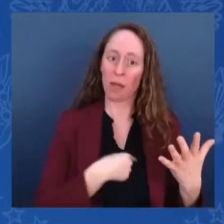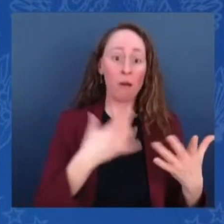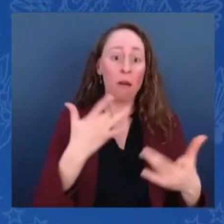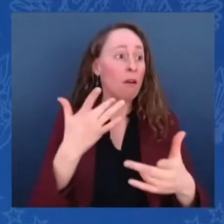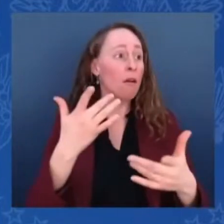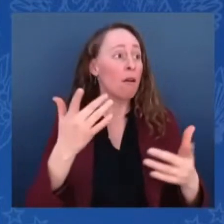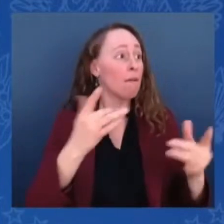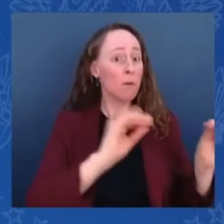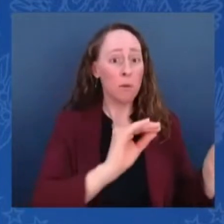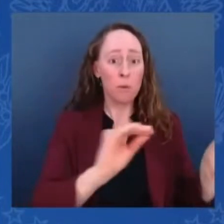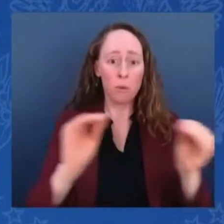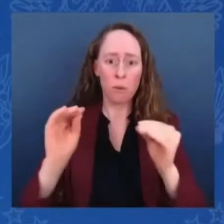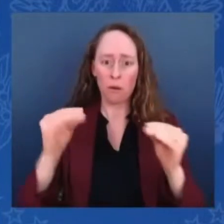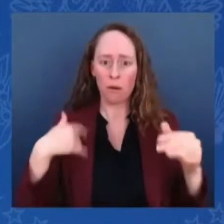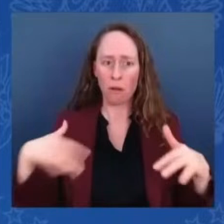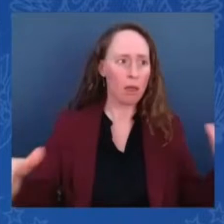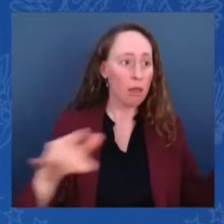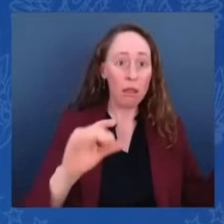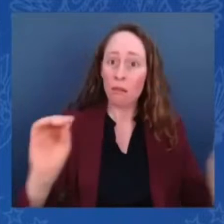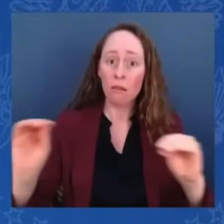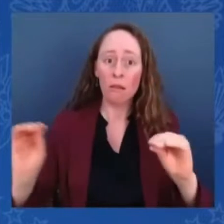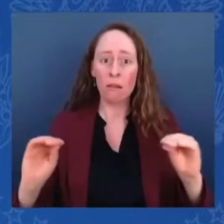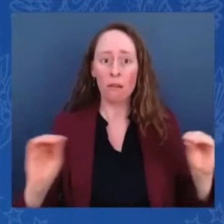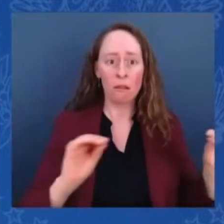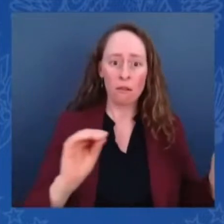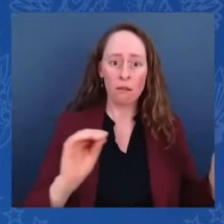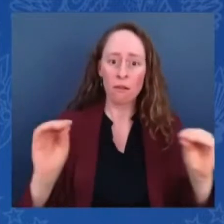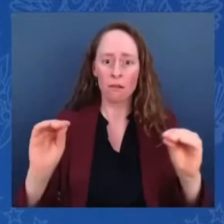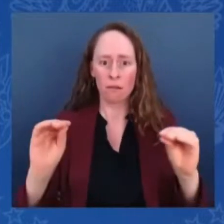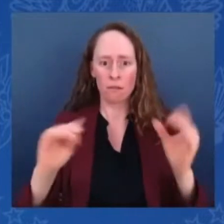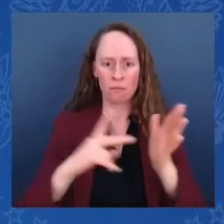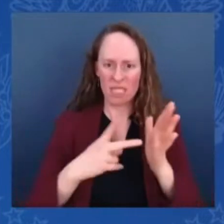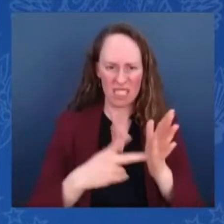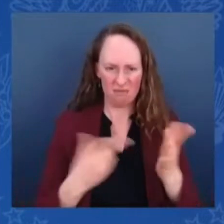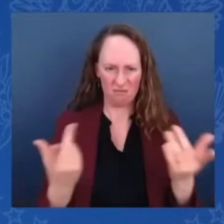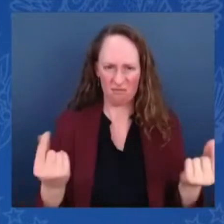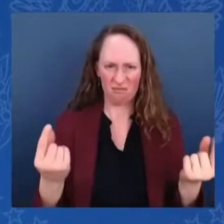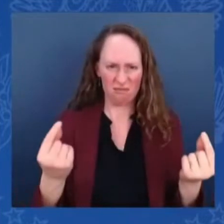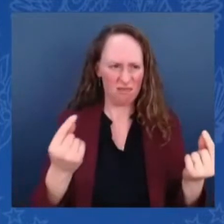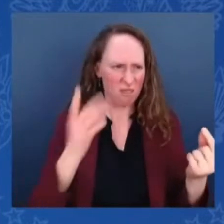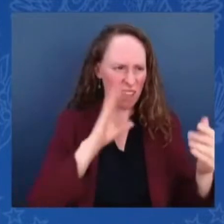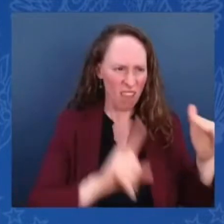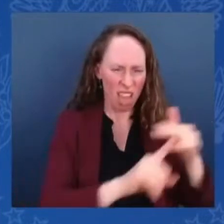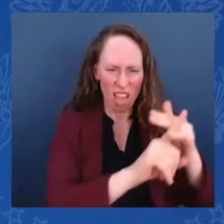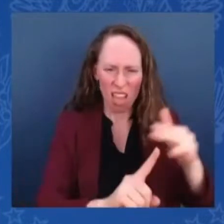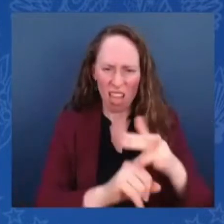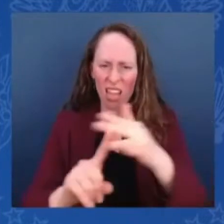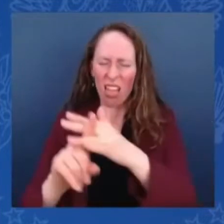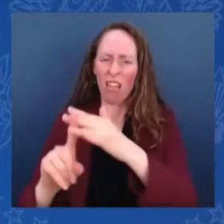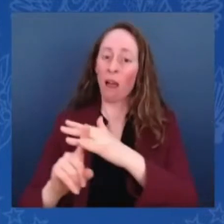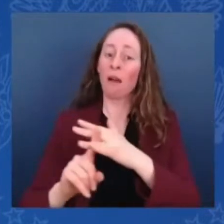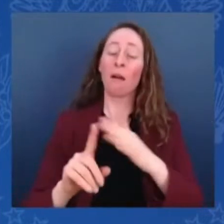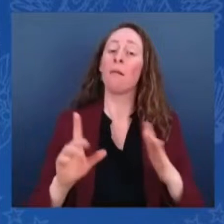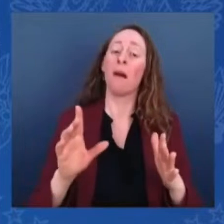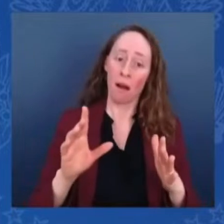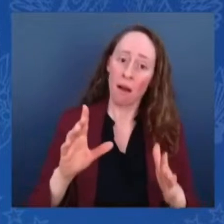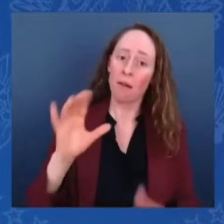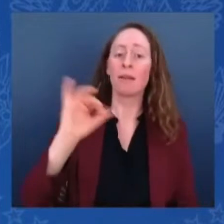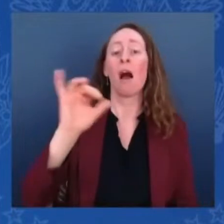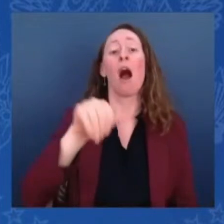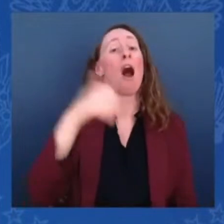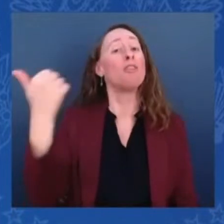have a vacuum filled with bad things before it's filled with good things. But the other thing you told me, Mr. President, was that there's a